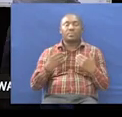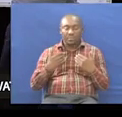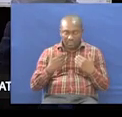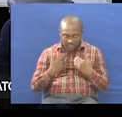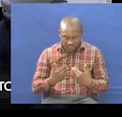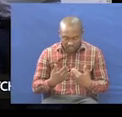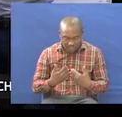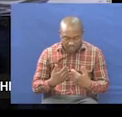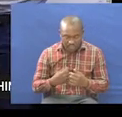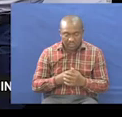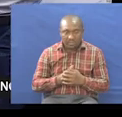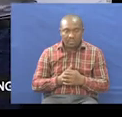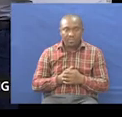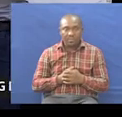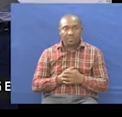Now,